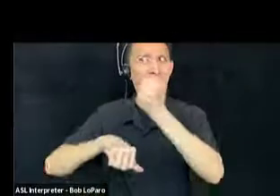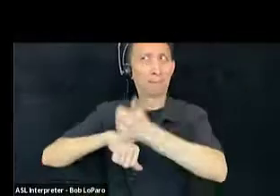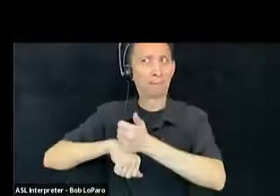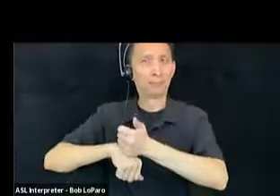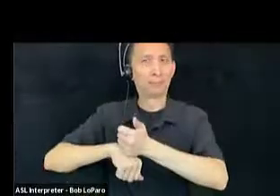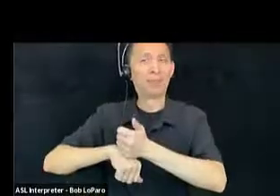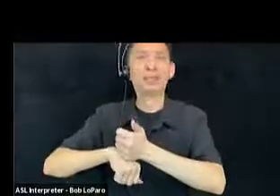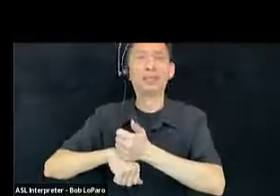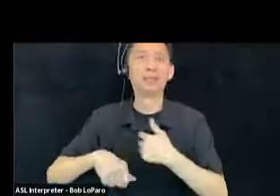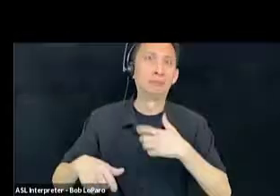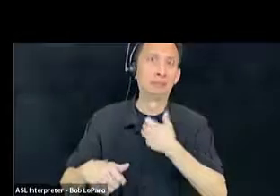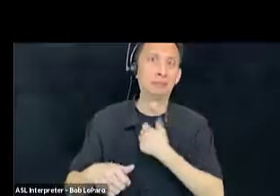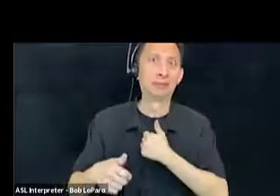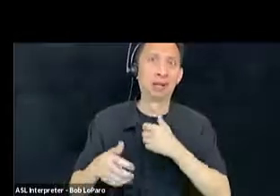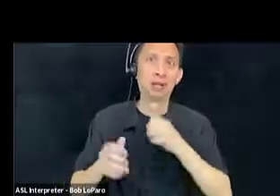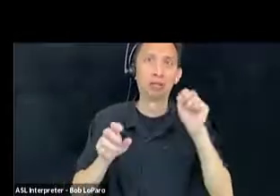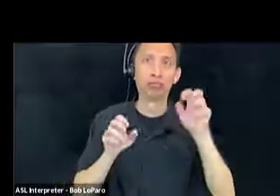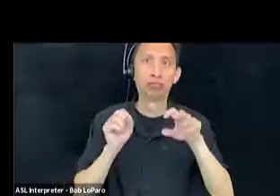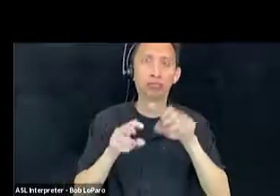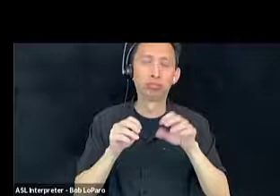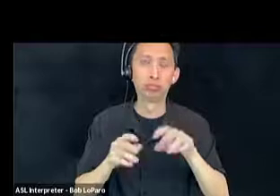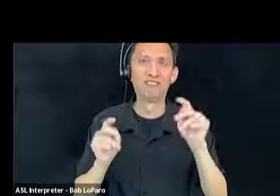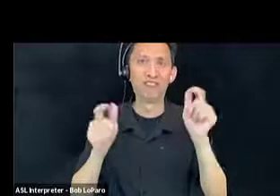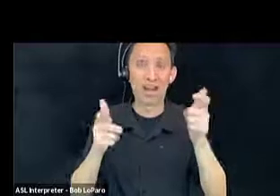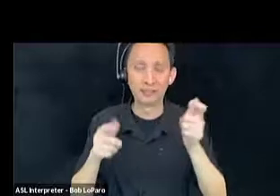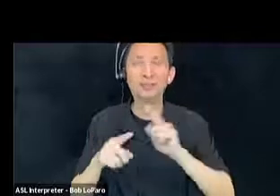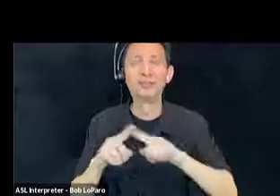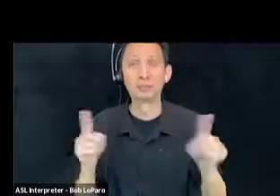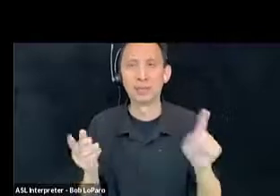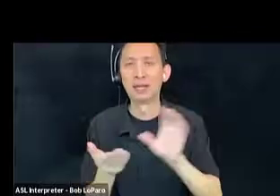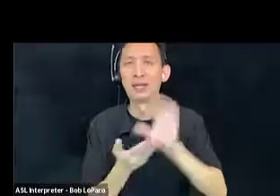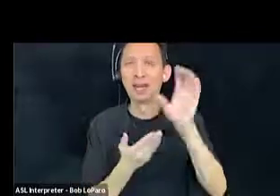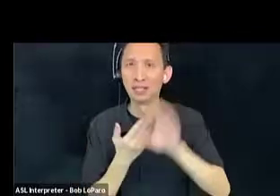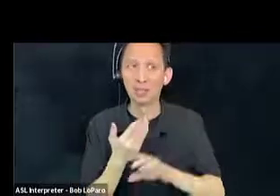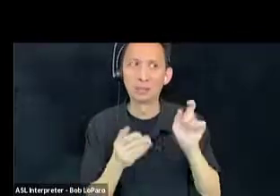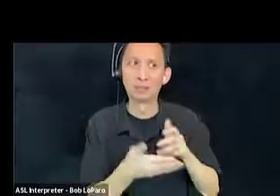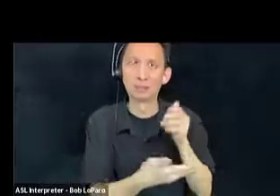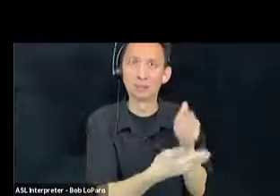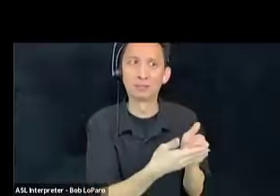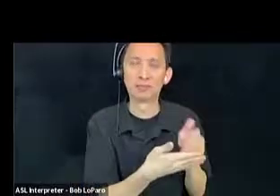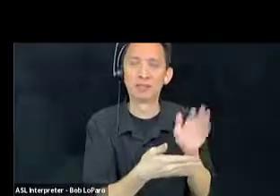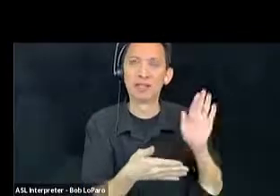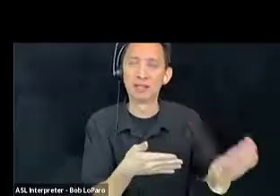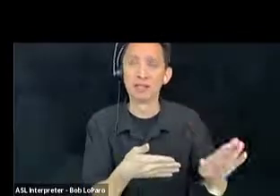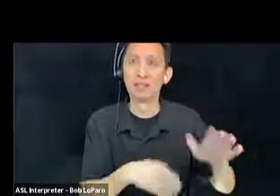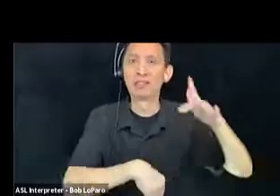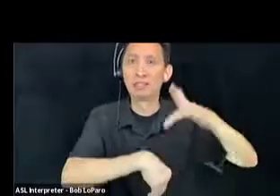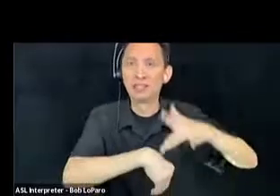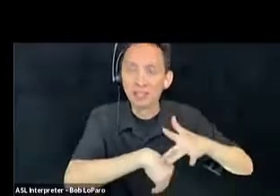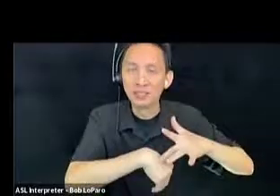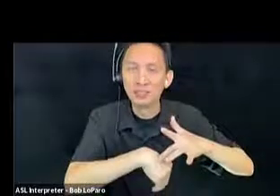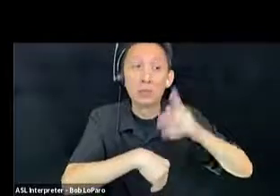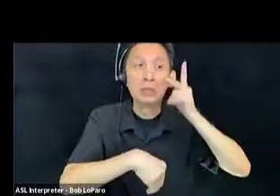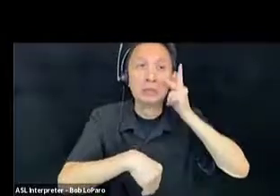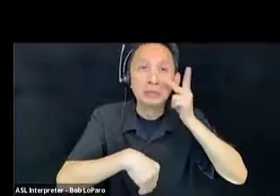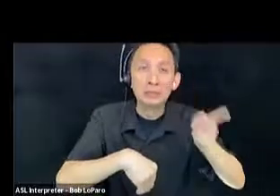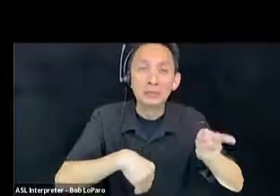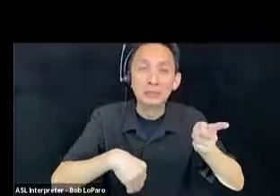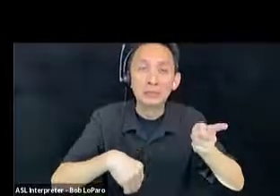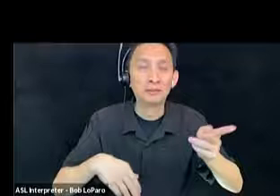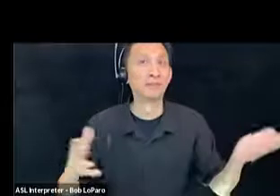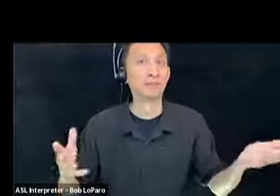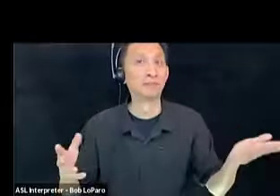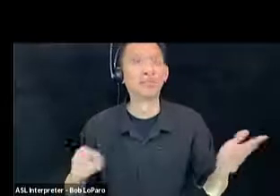information. The calendar needs to be within the student's reach and or sightline. If anybody on this call